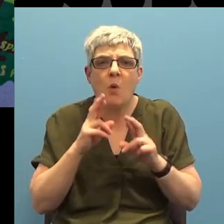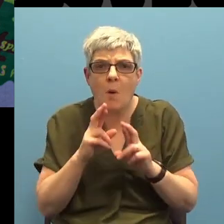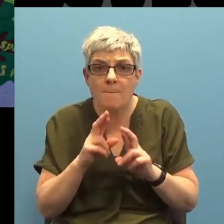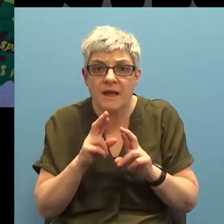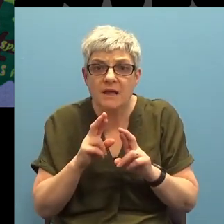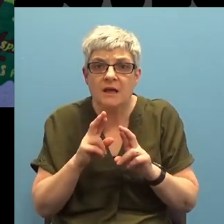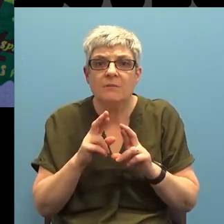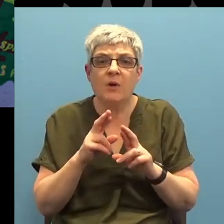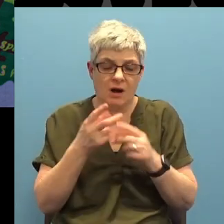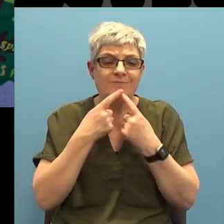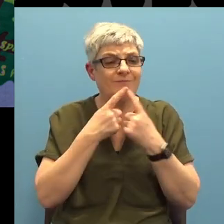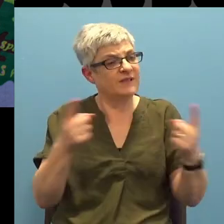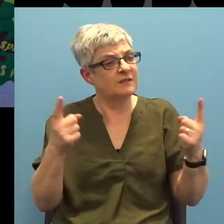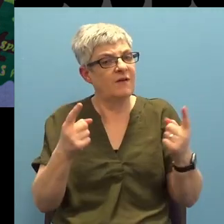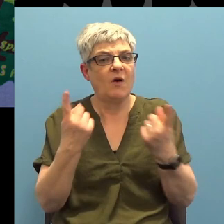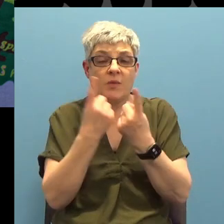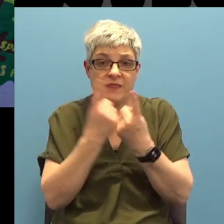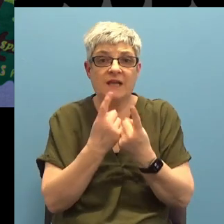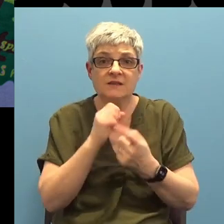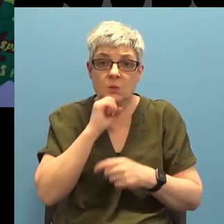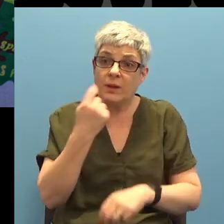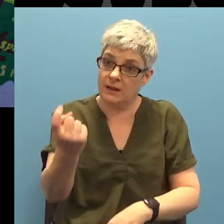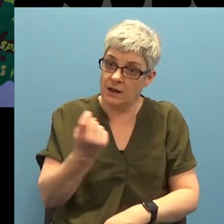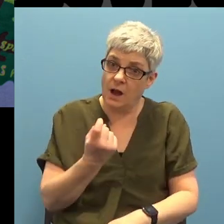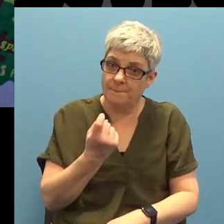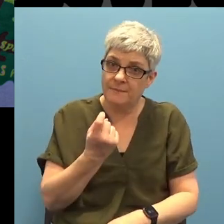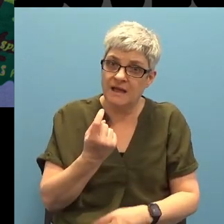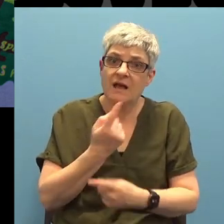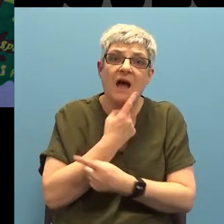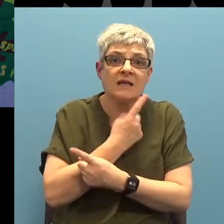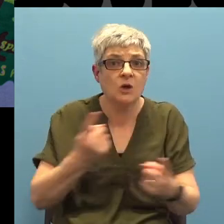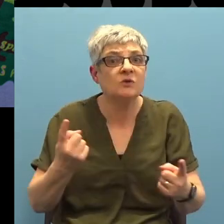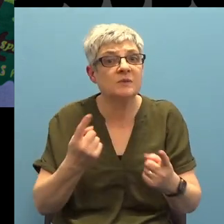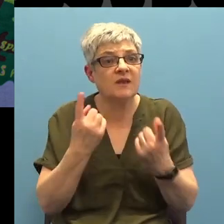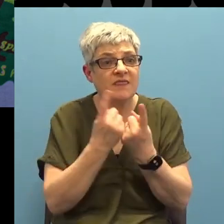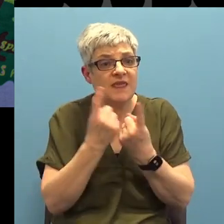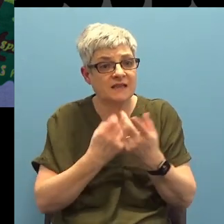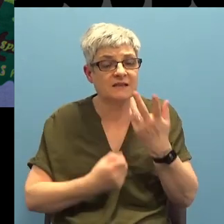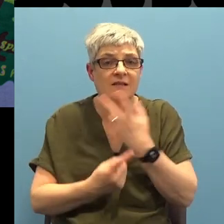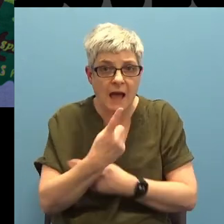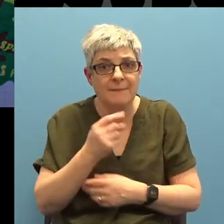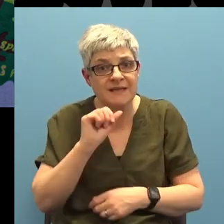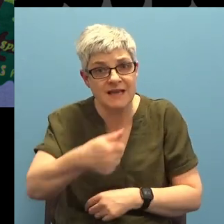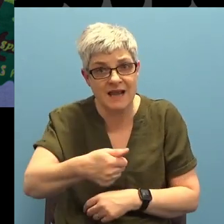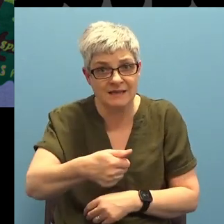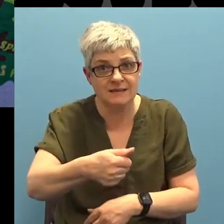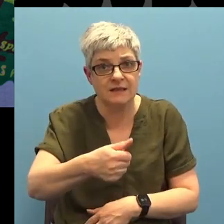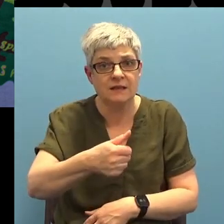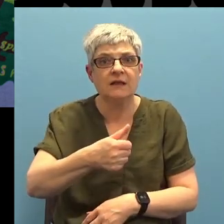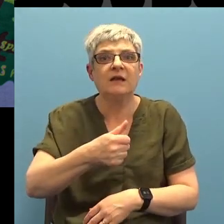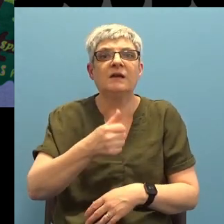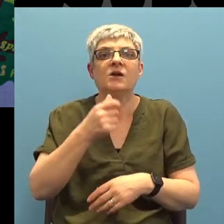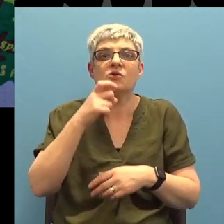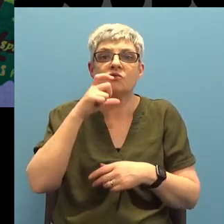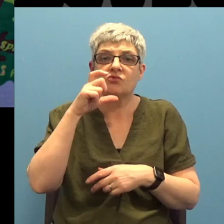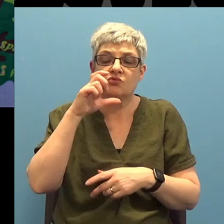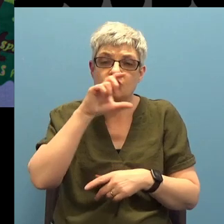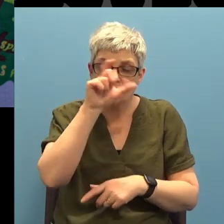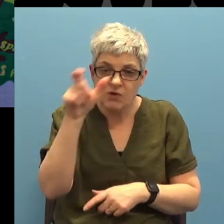things to come, announcements of what's going to happen next, the manifesto of Christ's